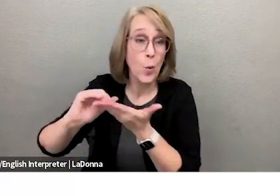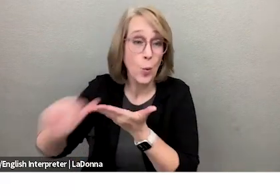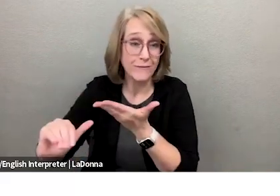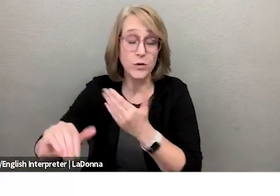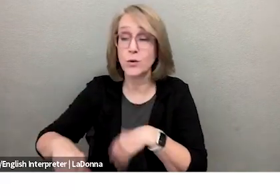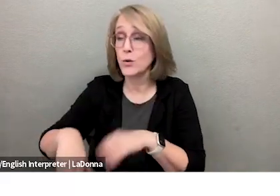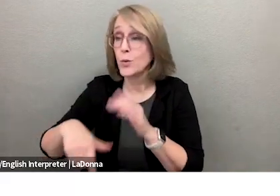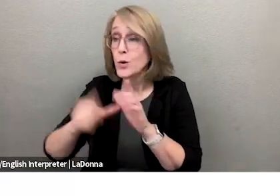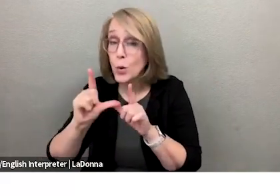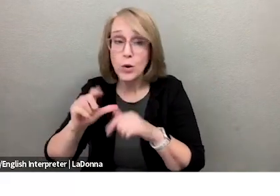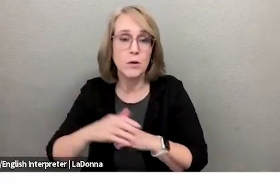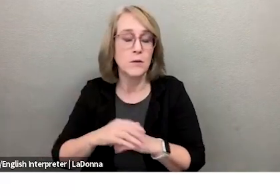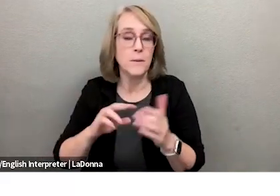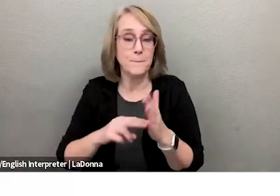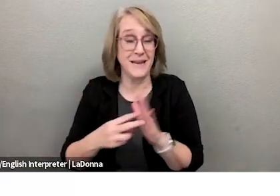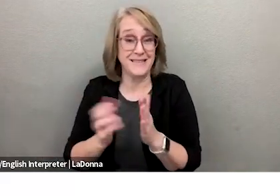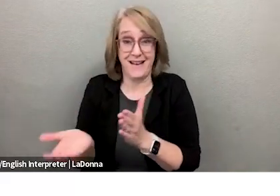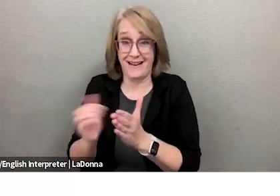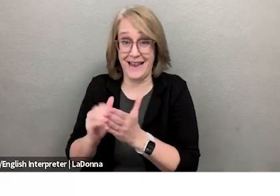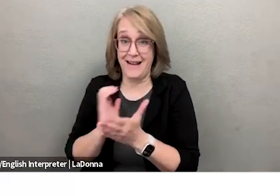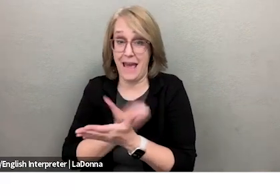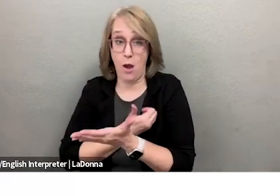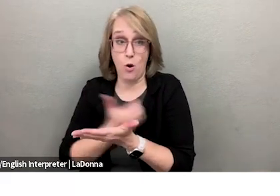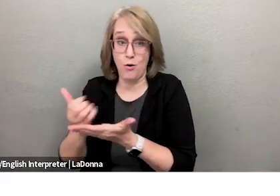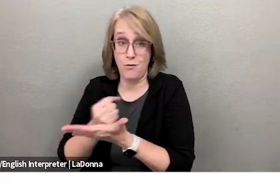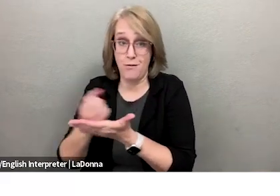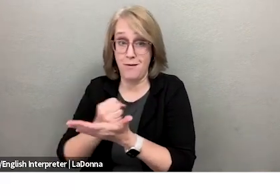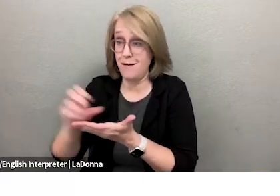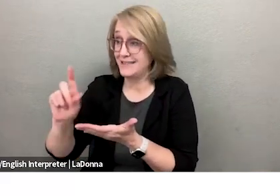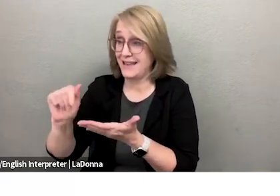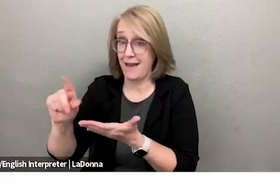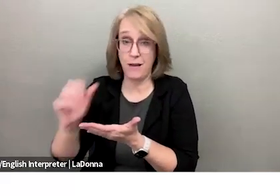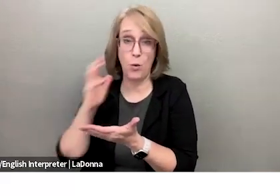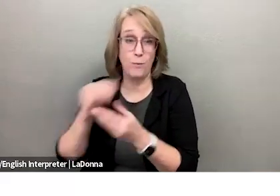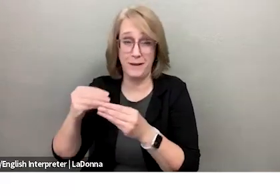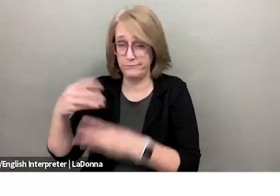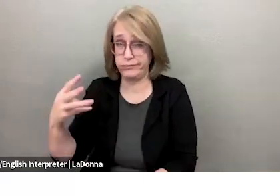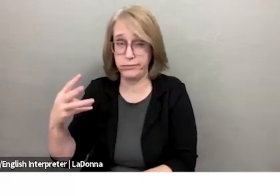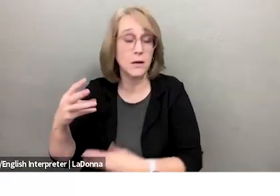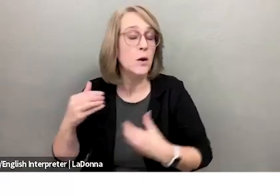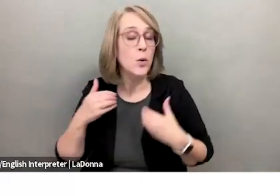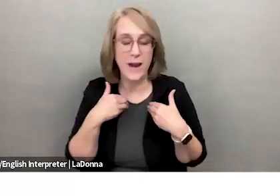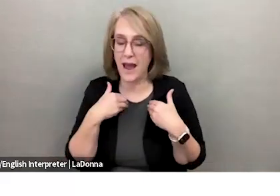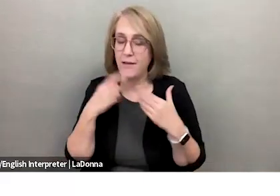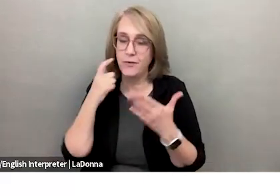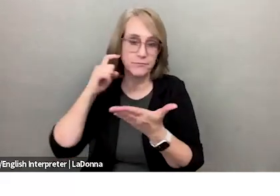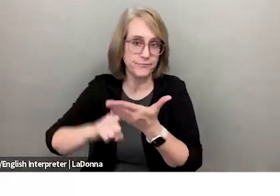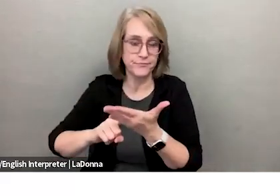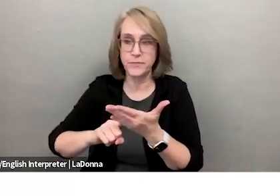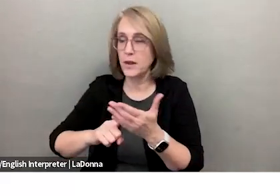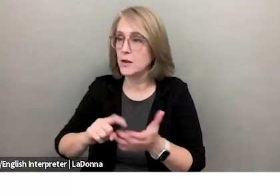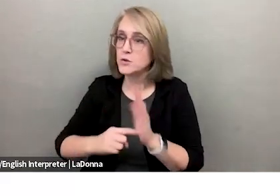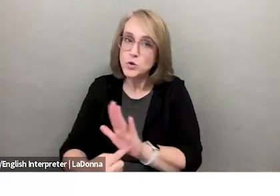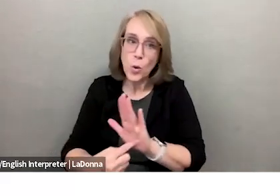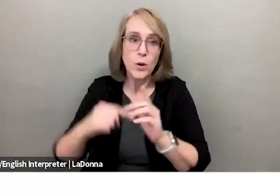in data. We're going to have a lot of information that we collect throughout this process. We have a whole pipeline of data showing kind of